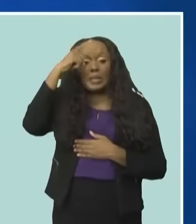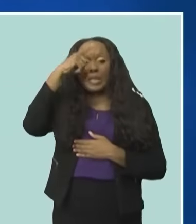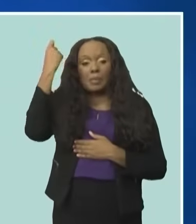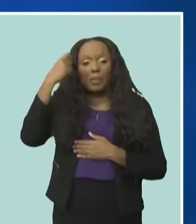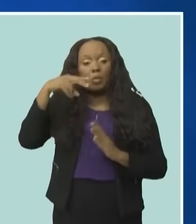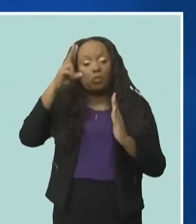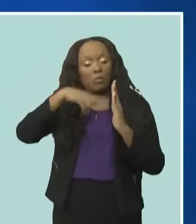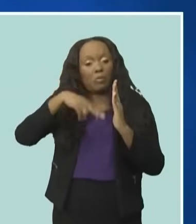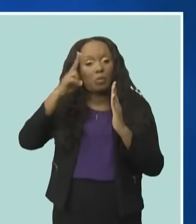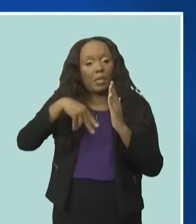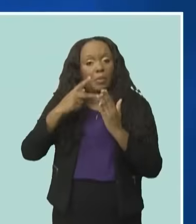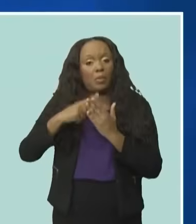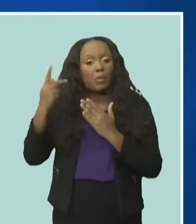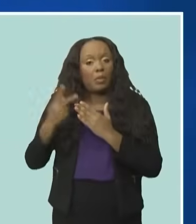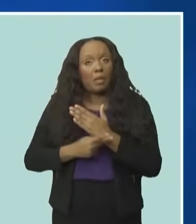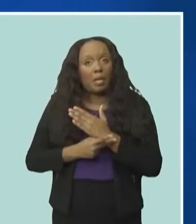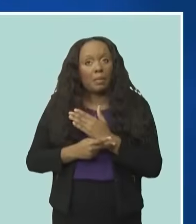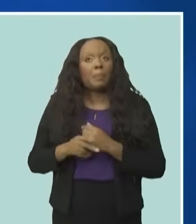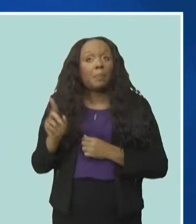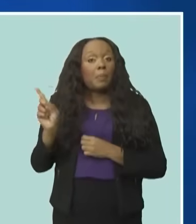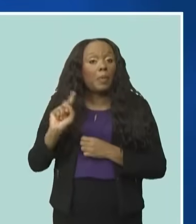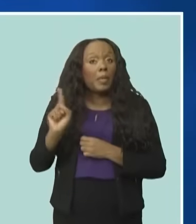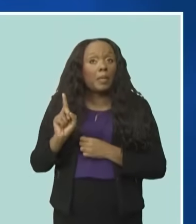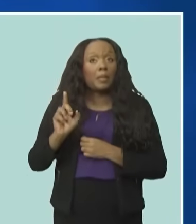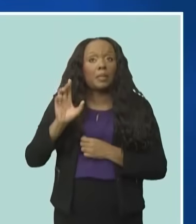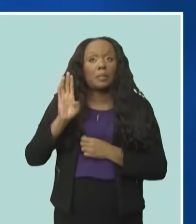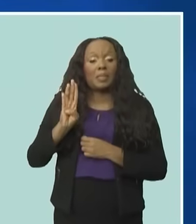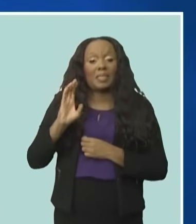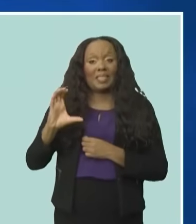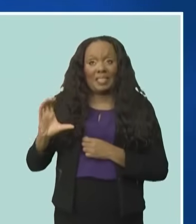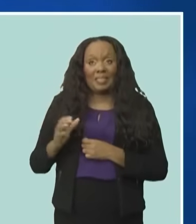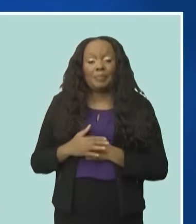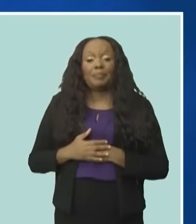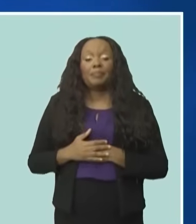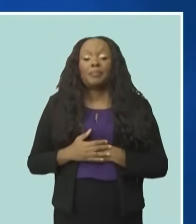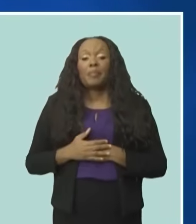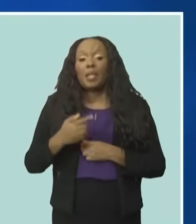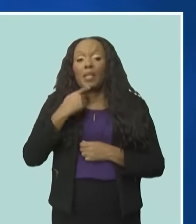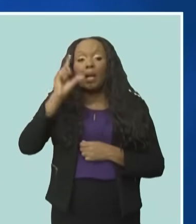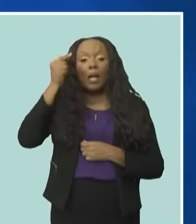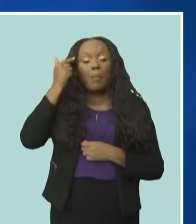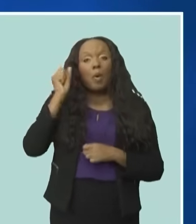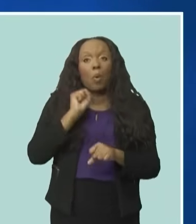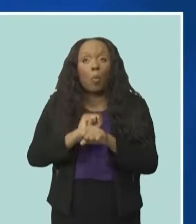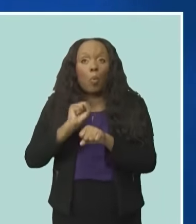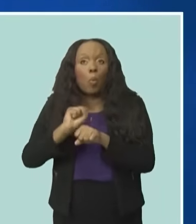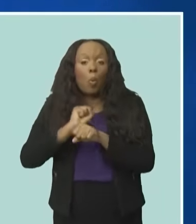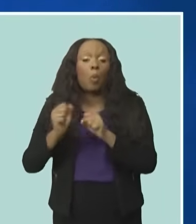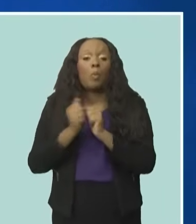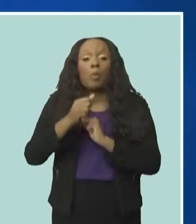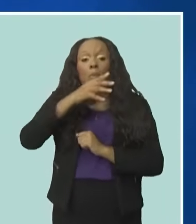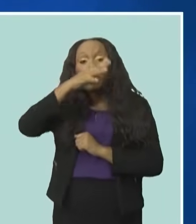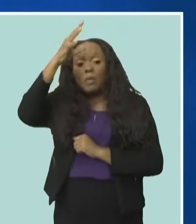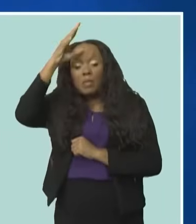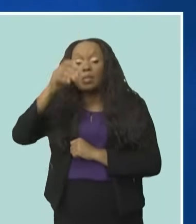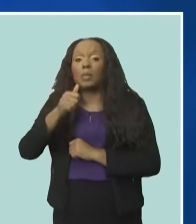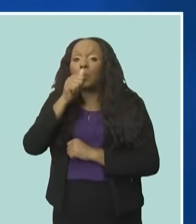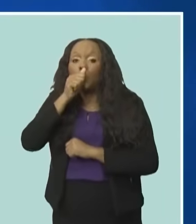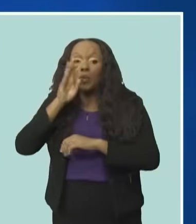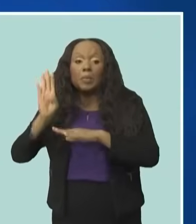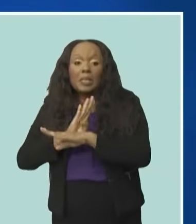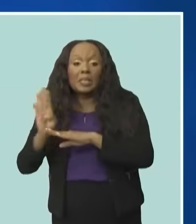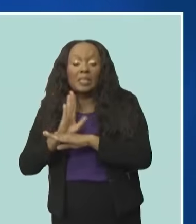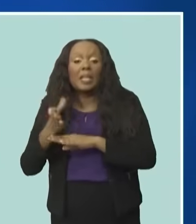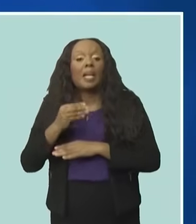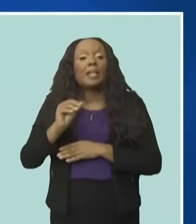2025 program at the Barbados Community College. There, he said, government continues to work with parents, private sector,